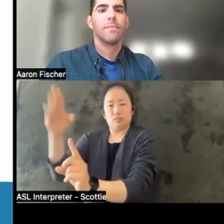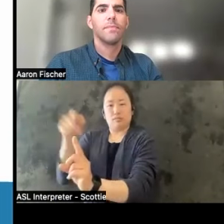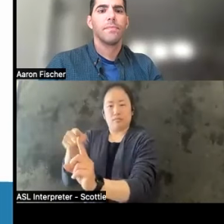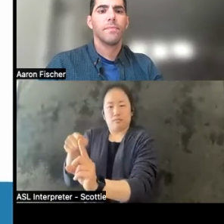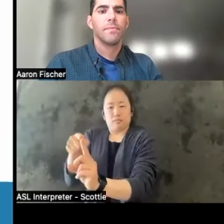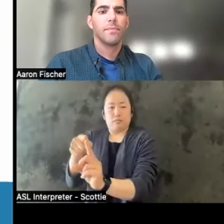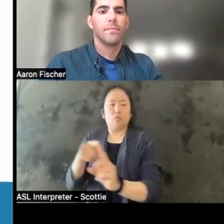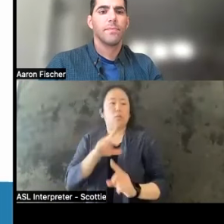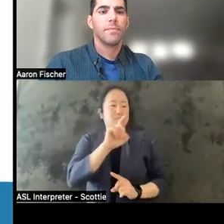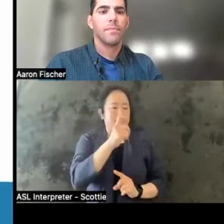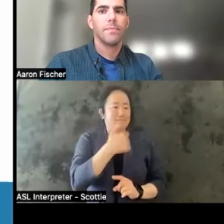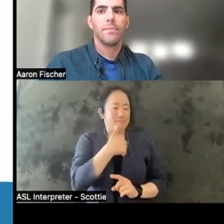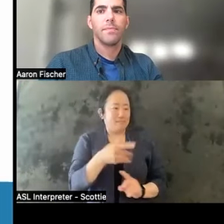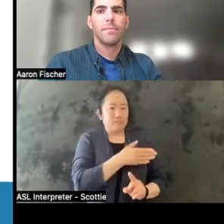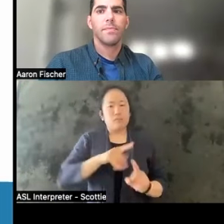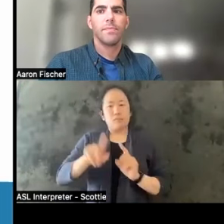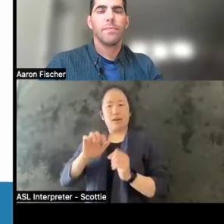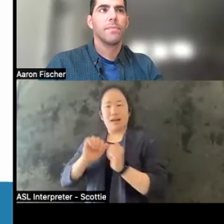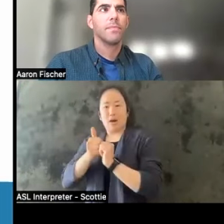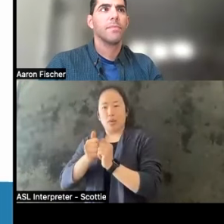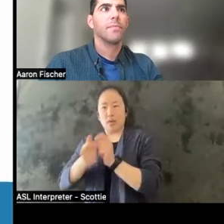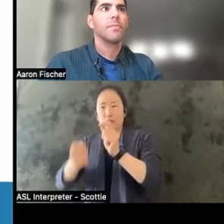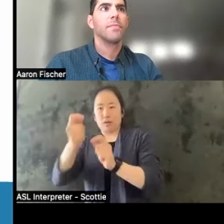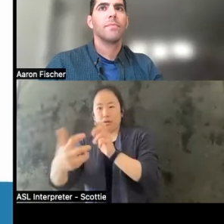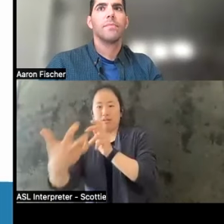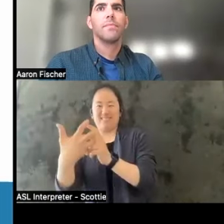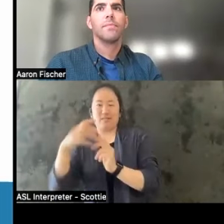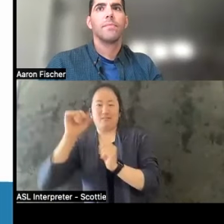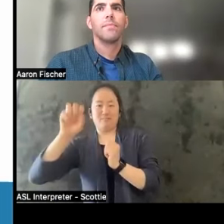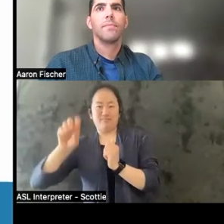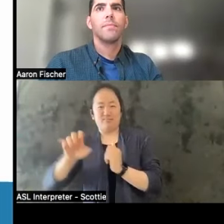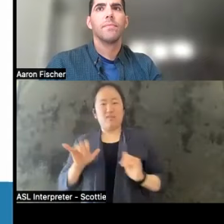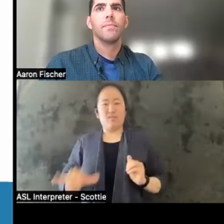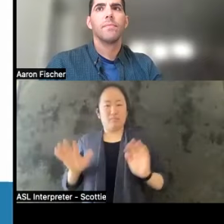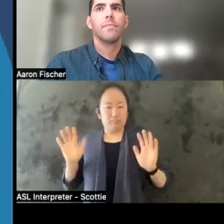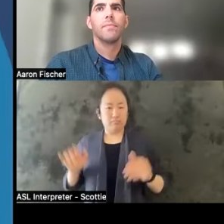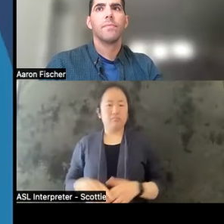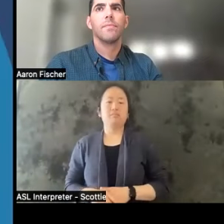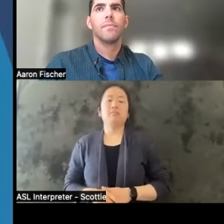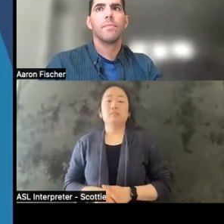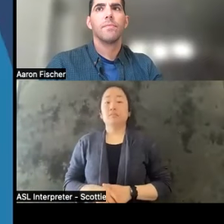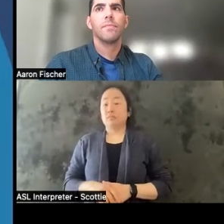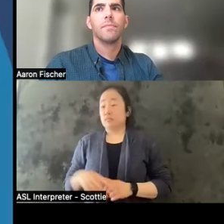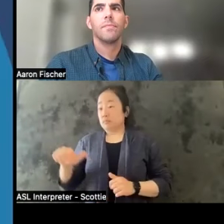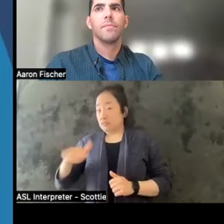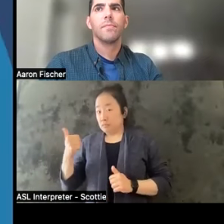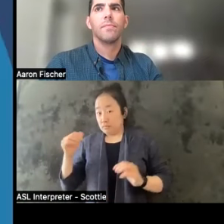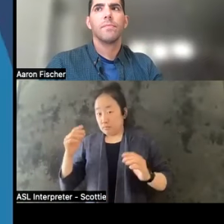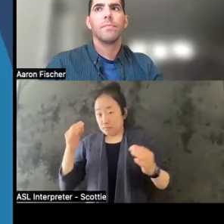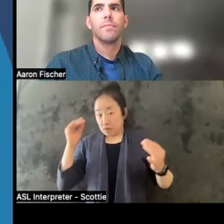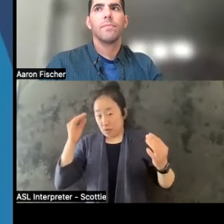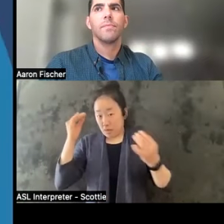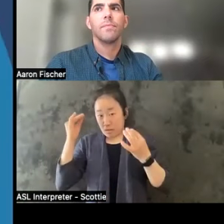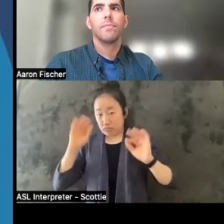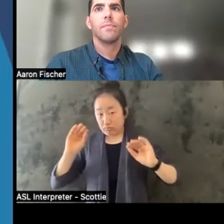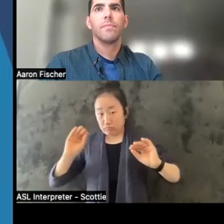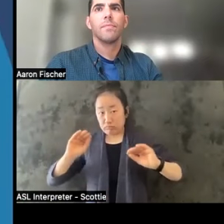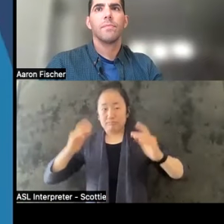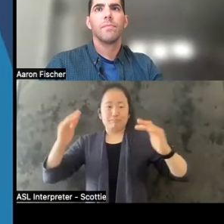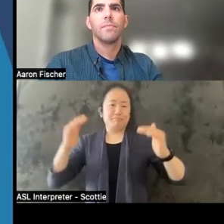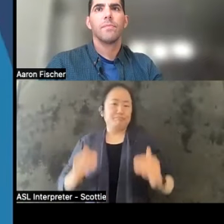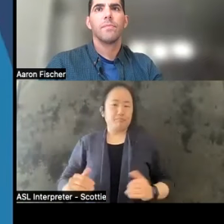There are no other thoughts on this. We will move on The next section we will talk about are some of the